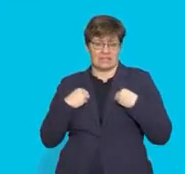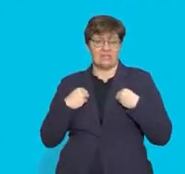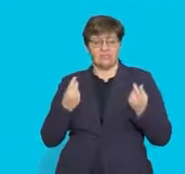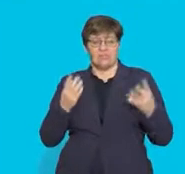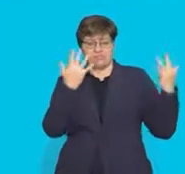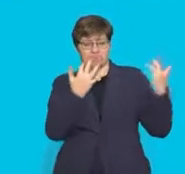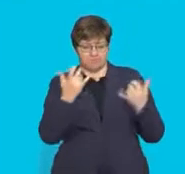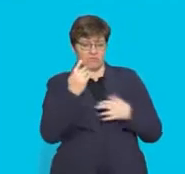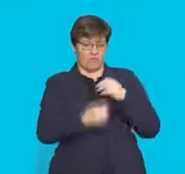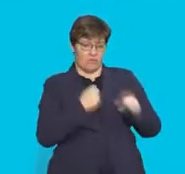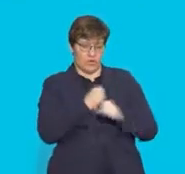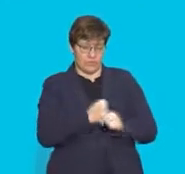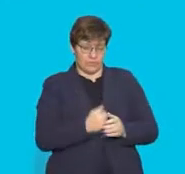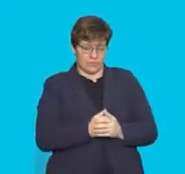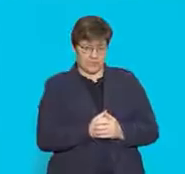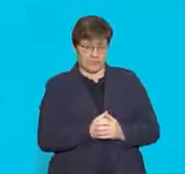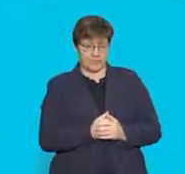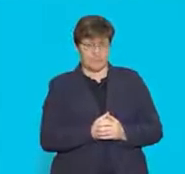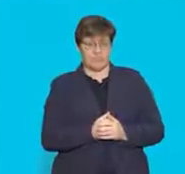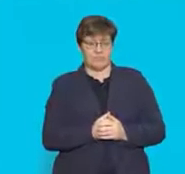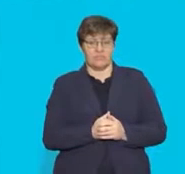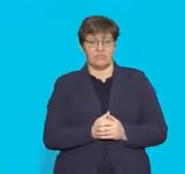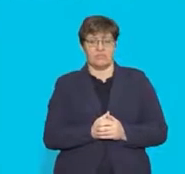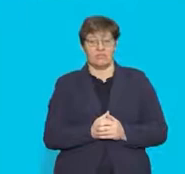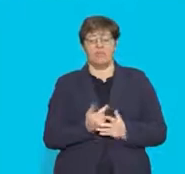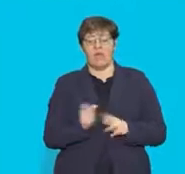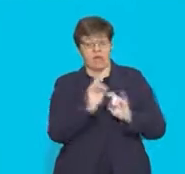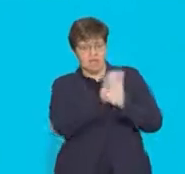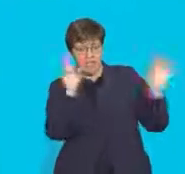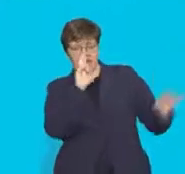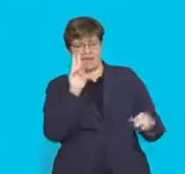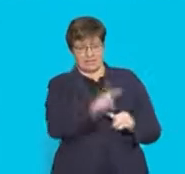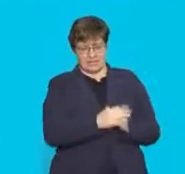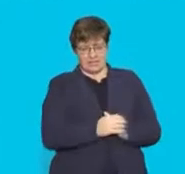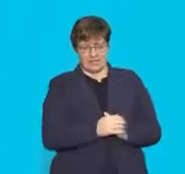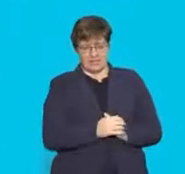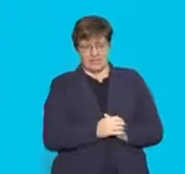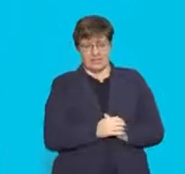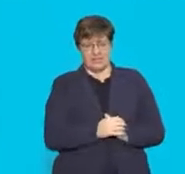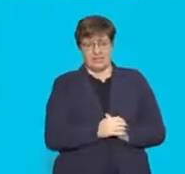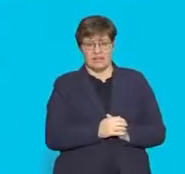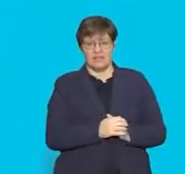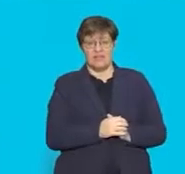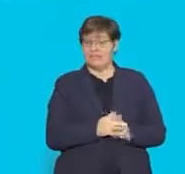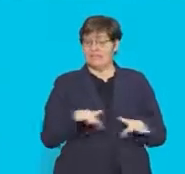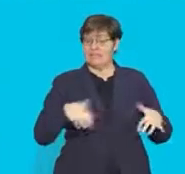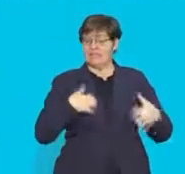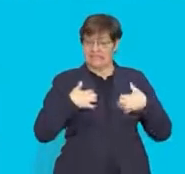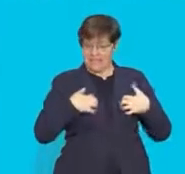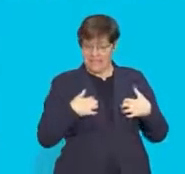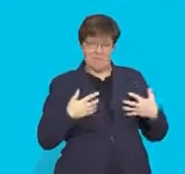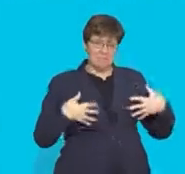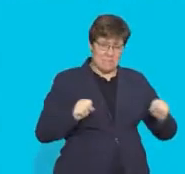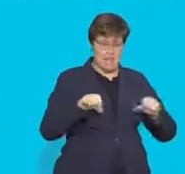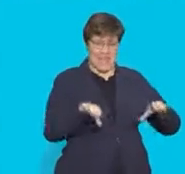have worked on for the year. Okay, guys, so you can clearly see now, I'm sure you can't wait to get